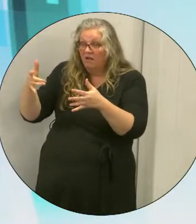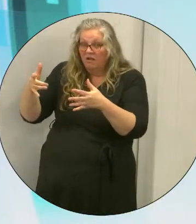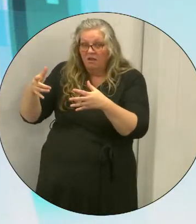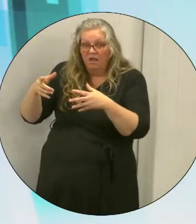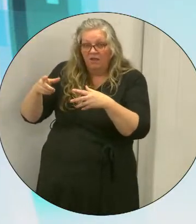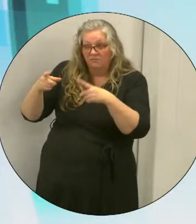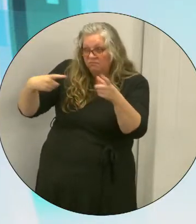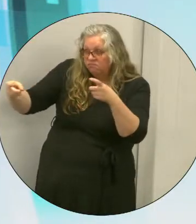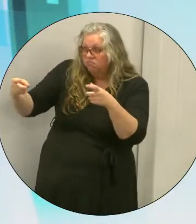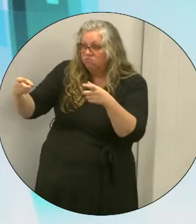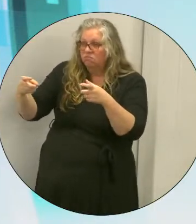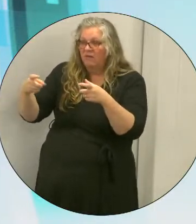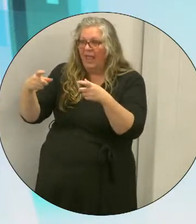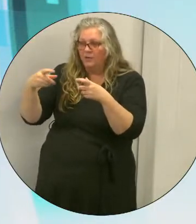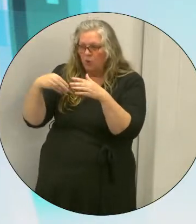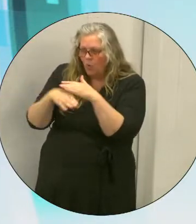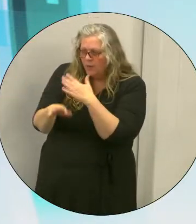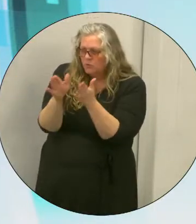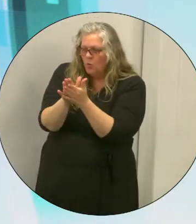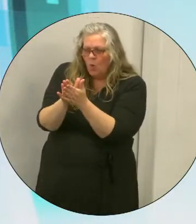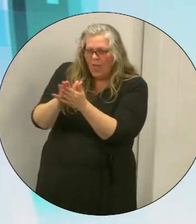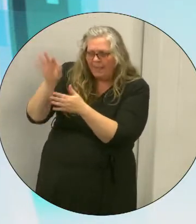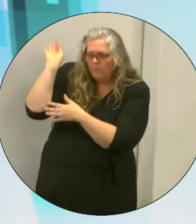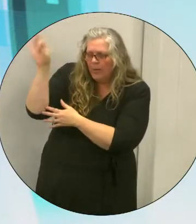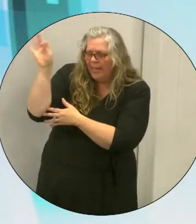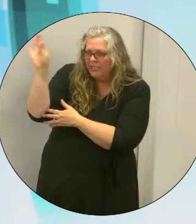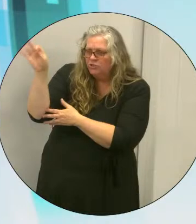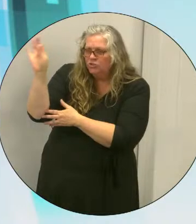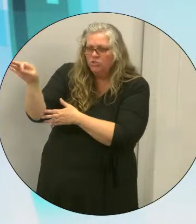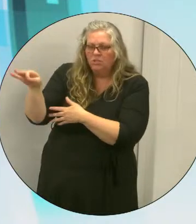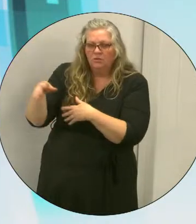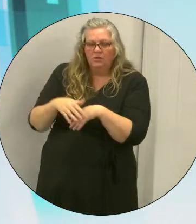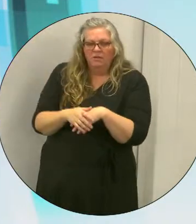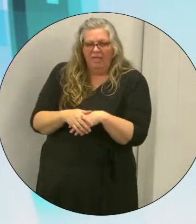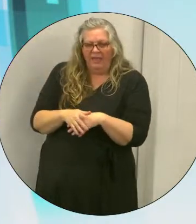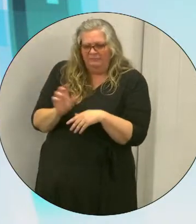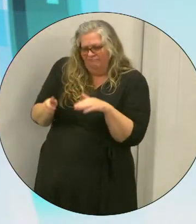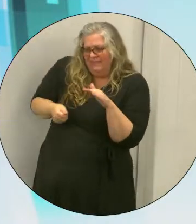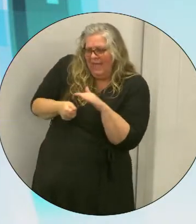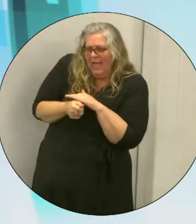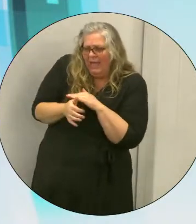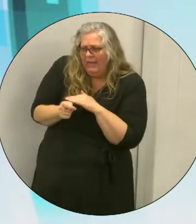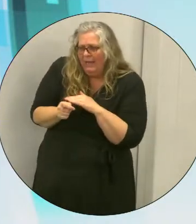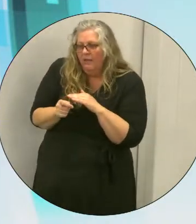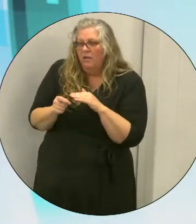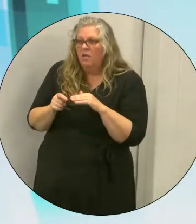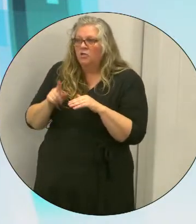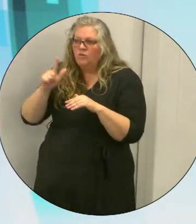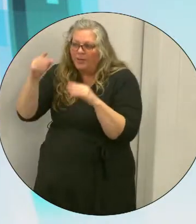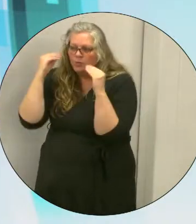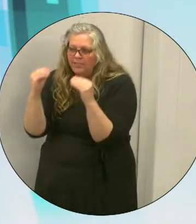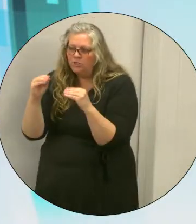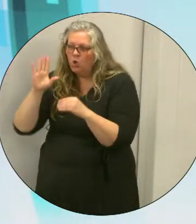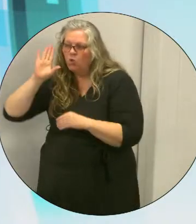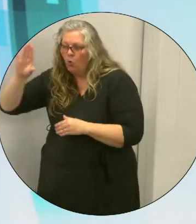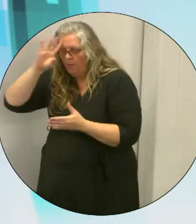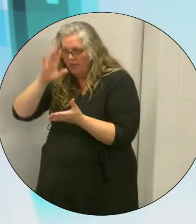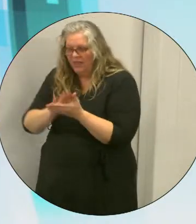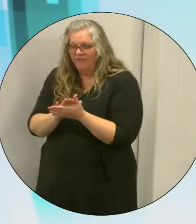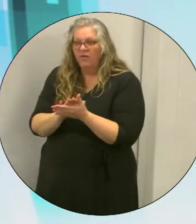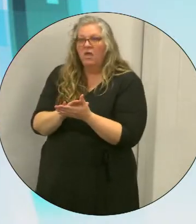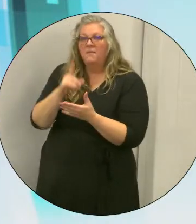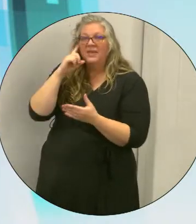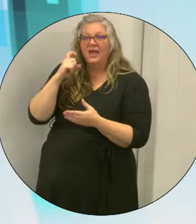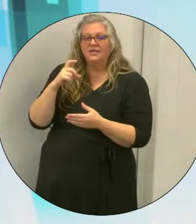a school and preach to children backhandedly about what you believe is right. Because they're Christian